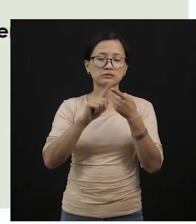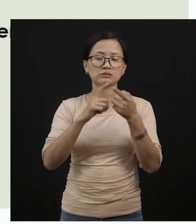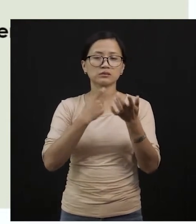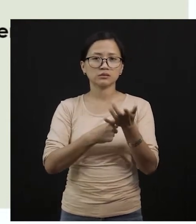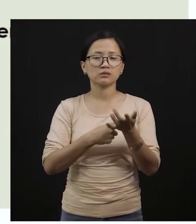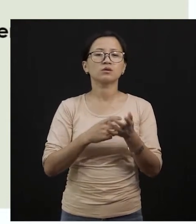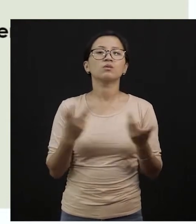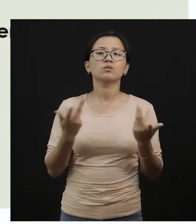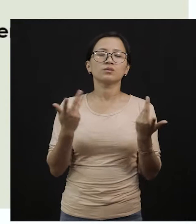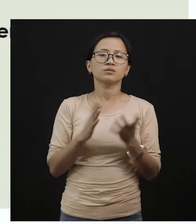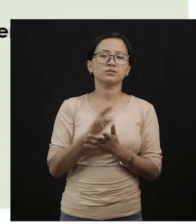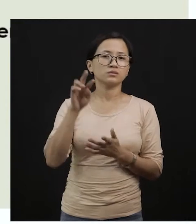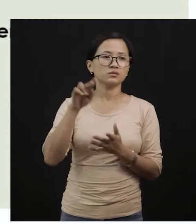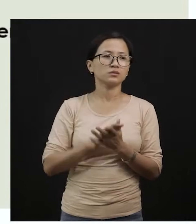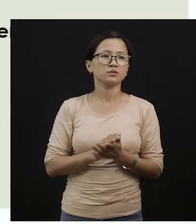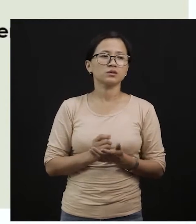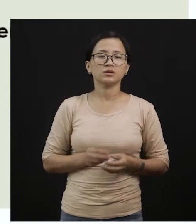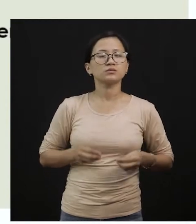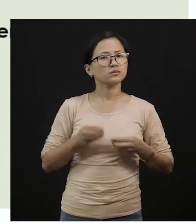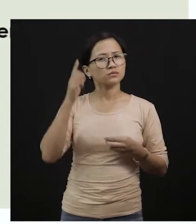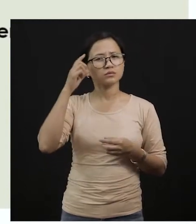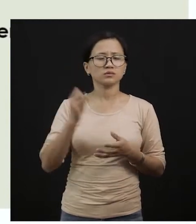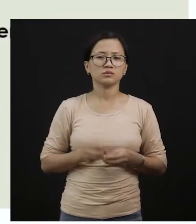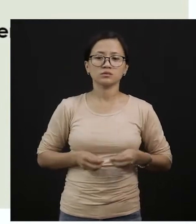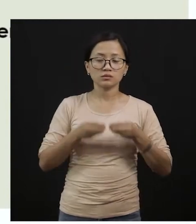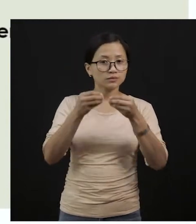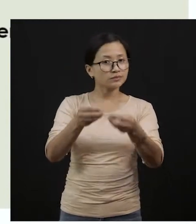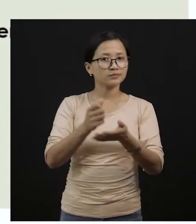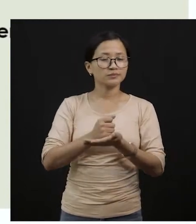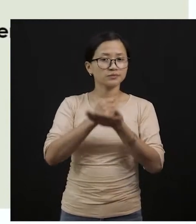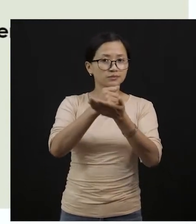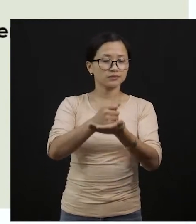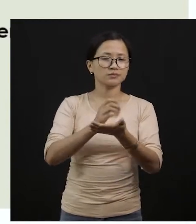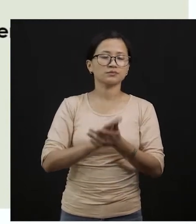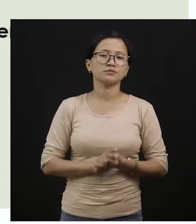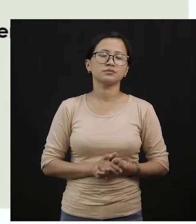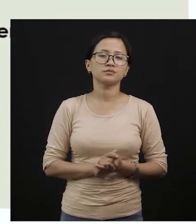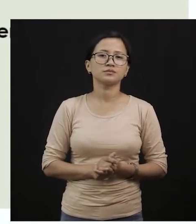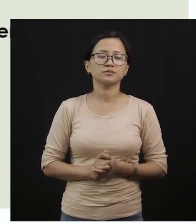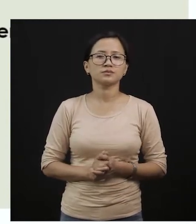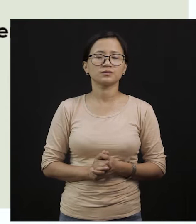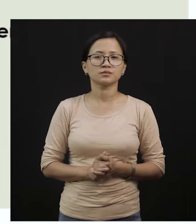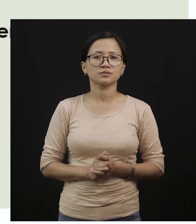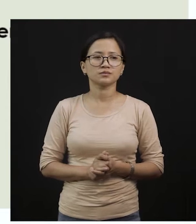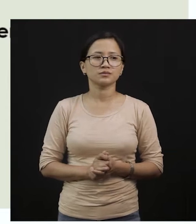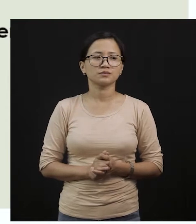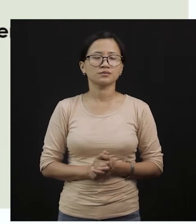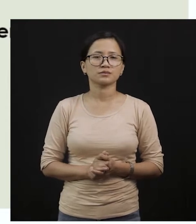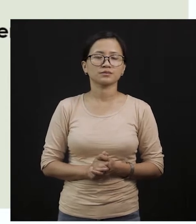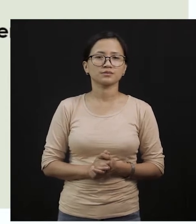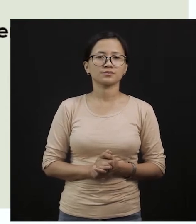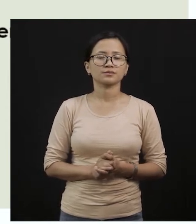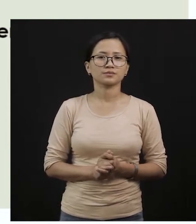Render. What is the meaning of render? To give help. Yes, once more. Render. To give